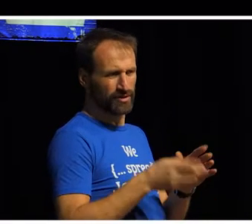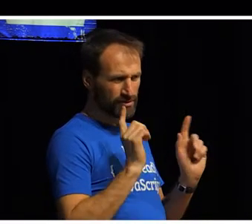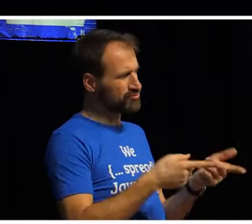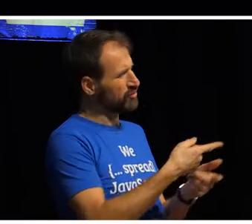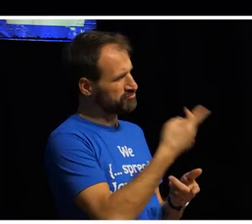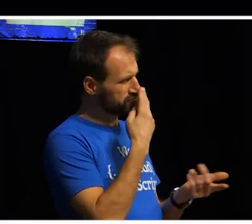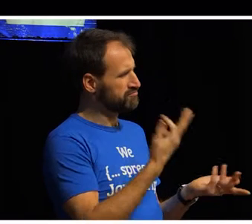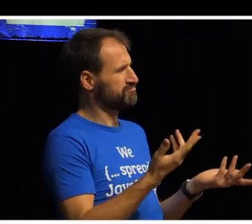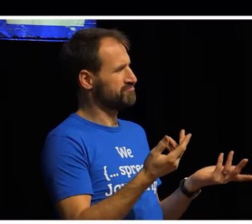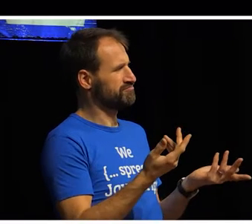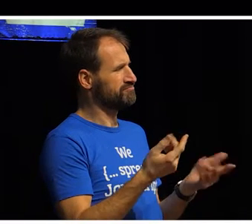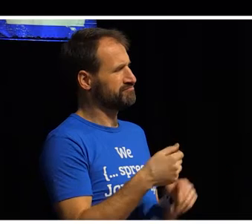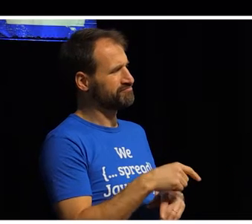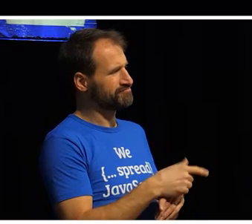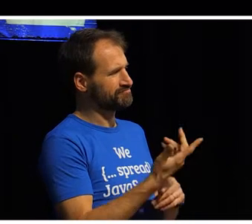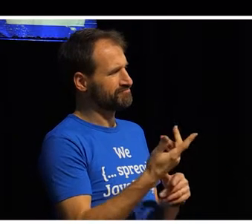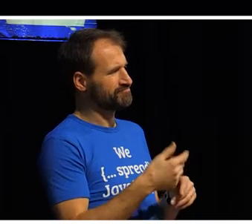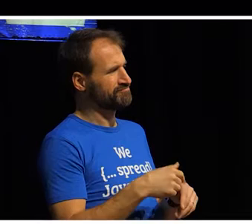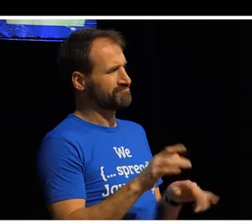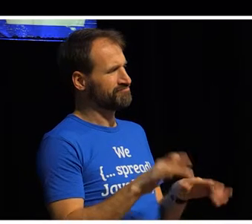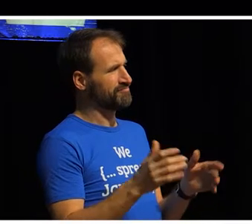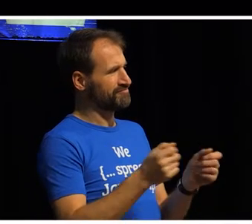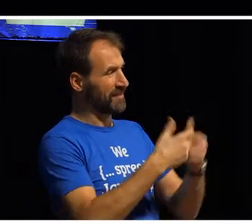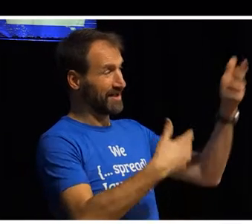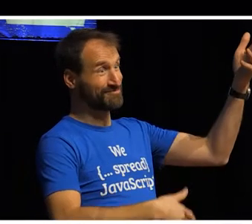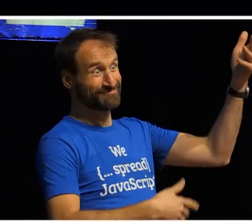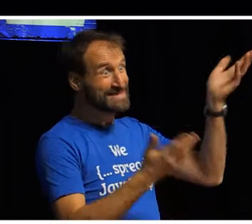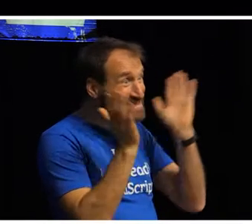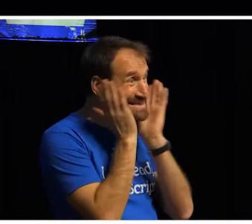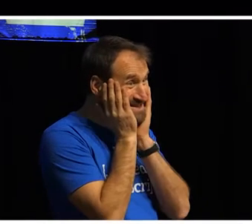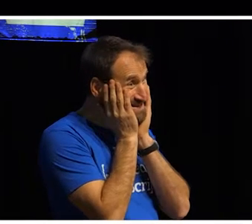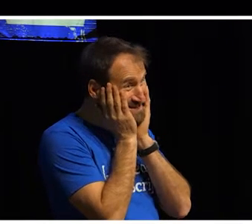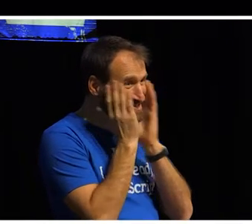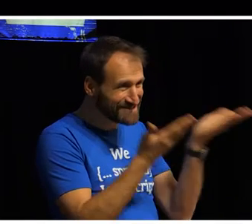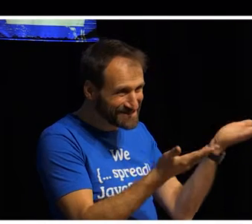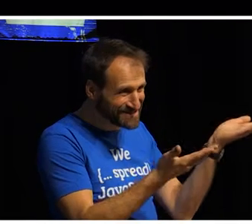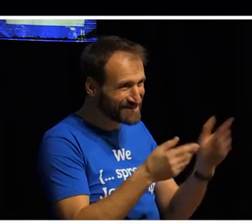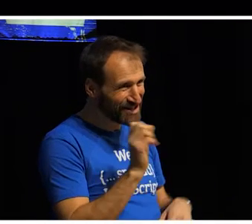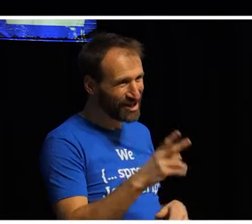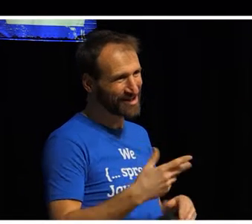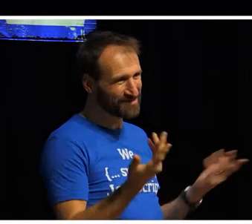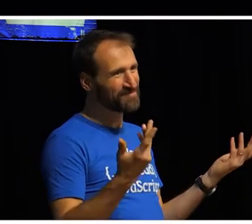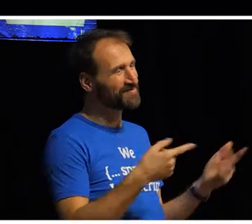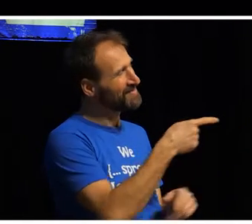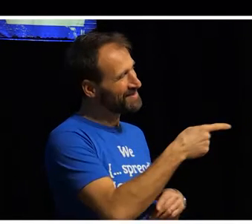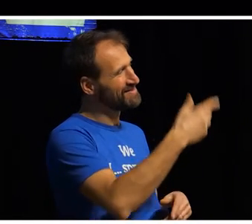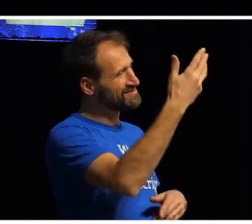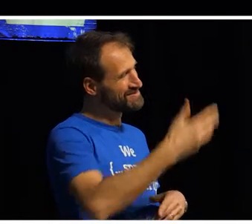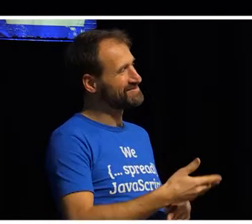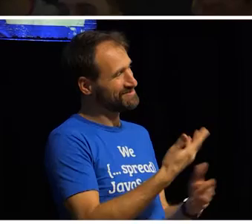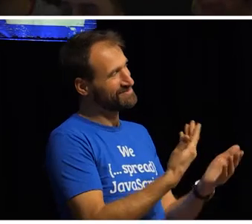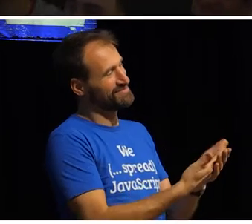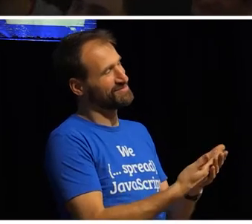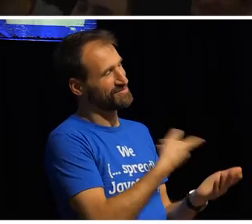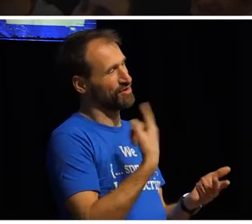passwd and voila I got the ATC passwd so ok so this is just we're just getting started